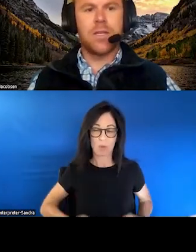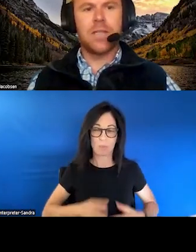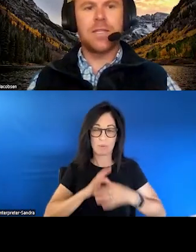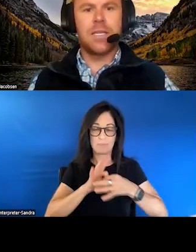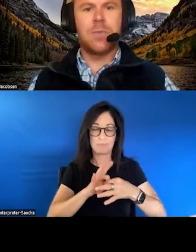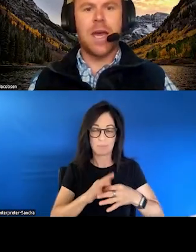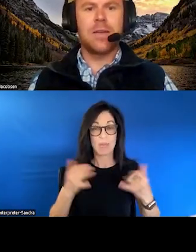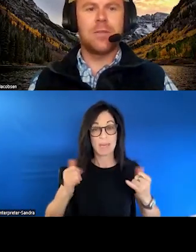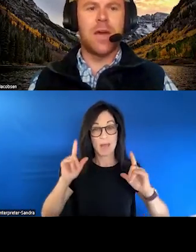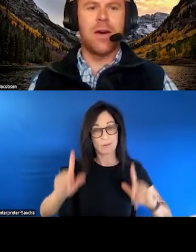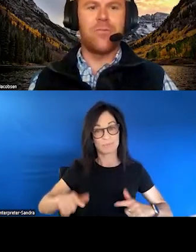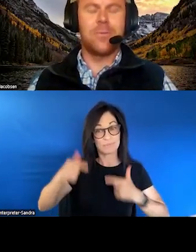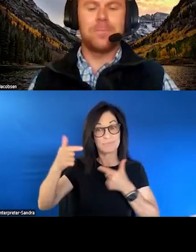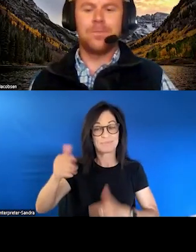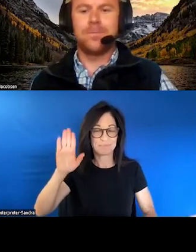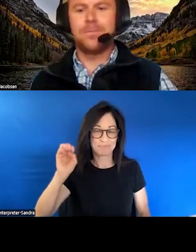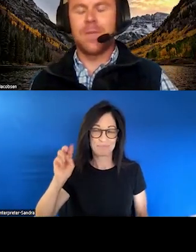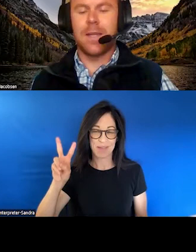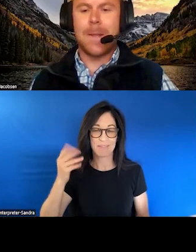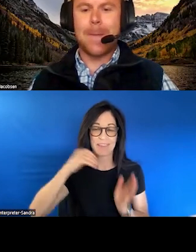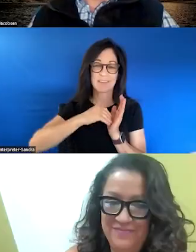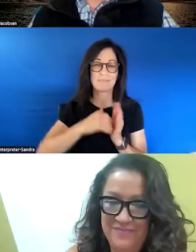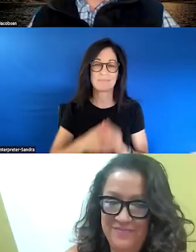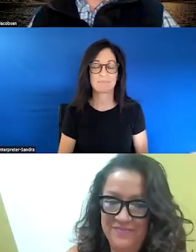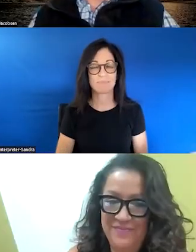going to toss things back to Bev.